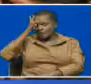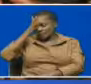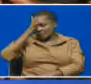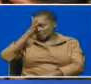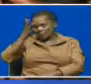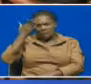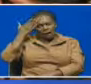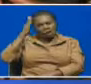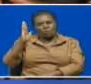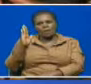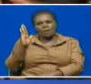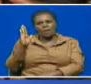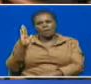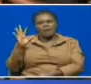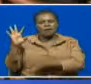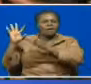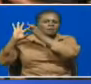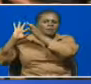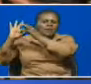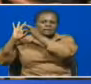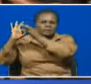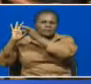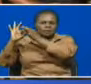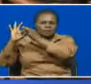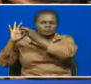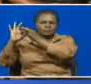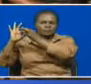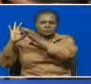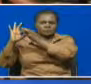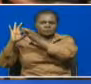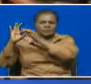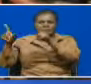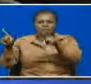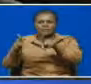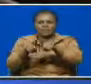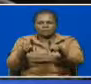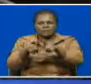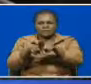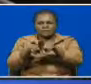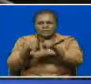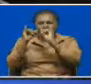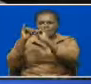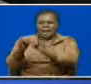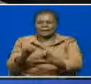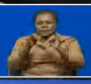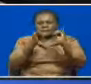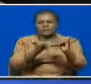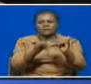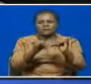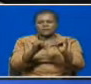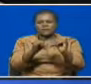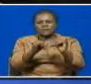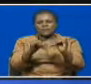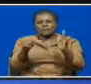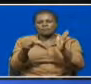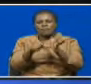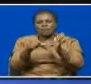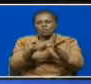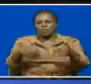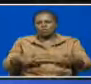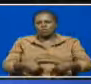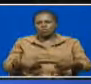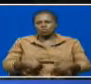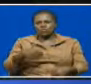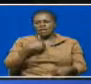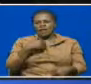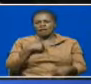of the culture that mm-hmm. is around. Even the identity crisis that the teenage age has